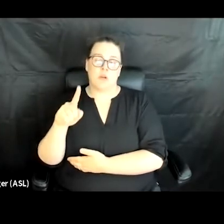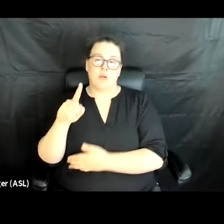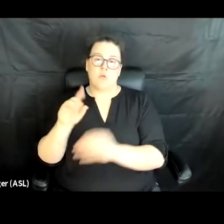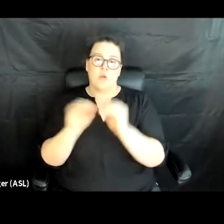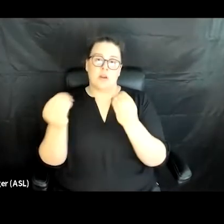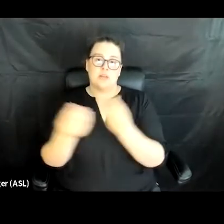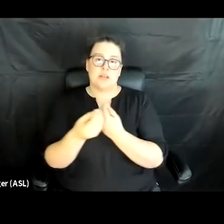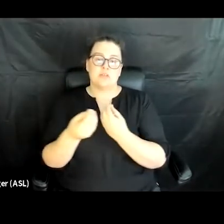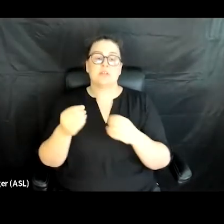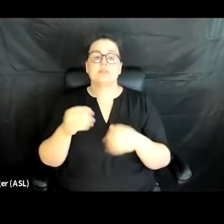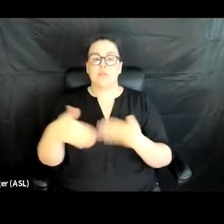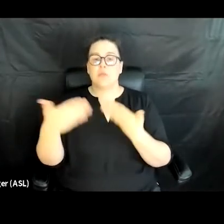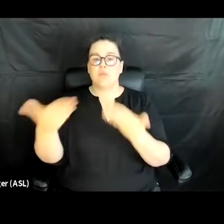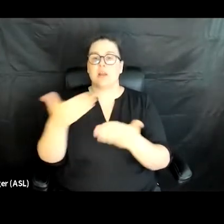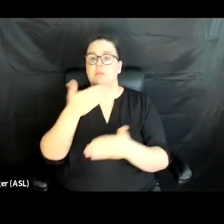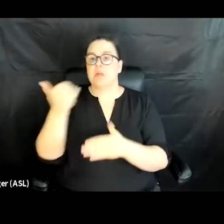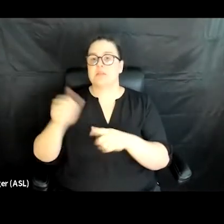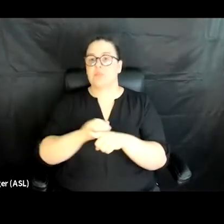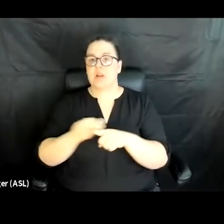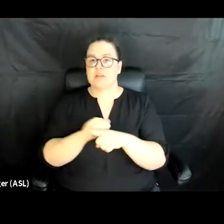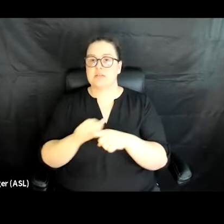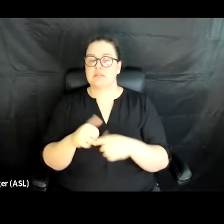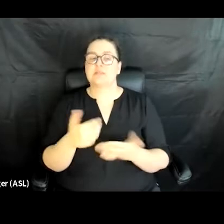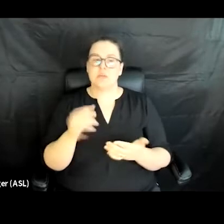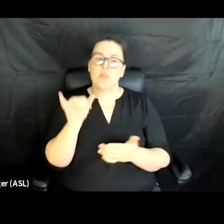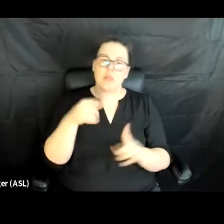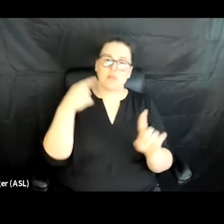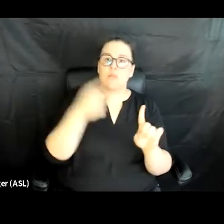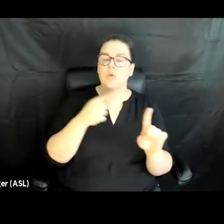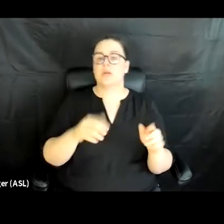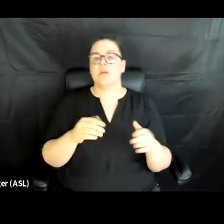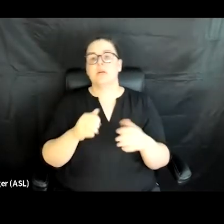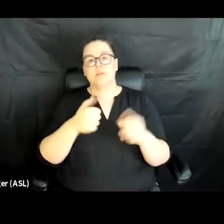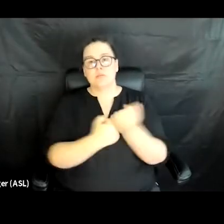practices. So again, relating to the point of supporting telehealth providers in